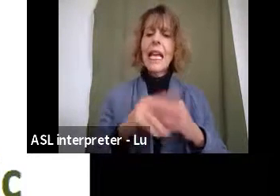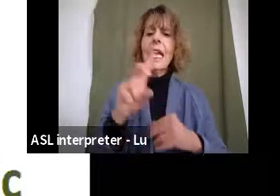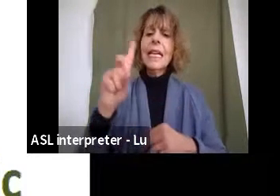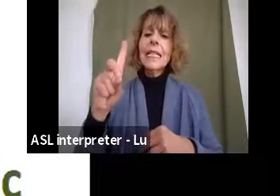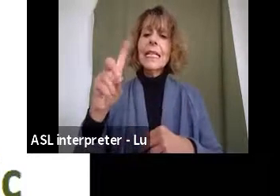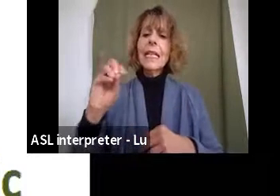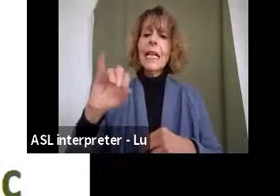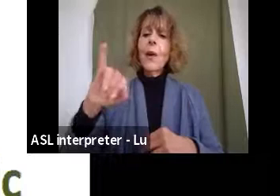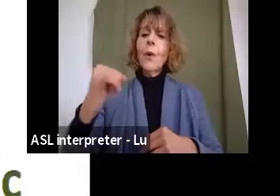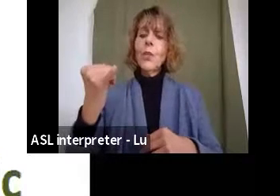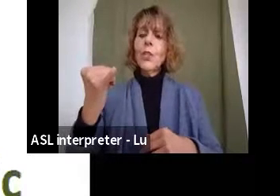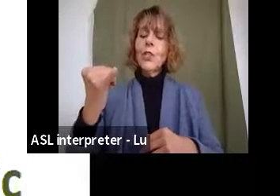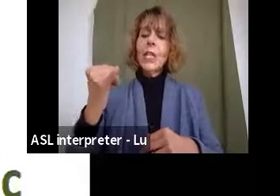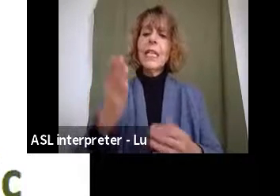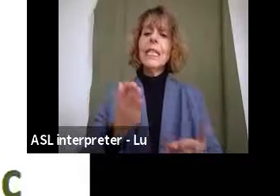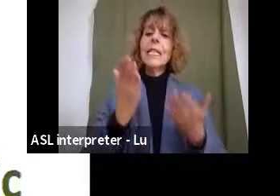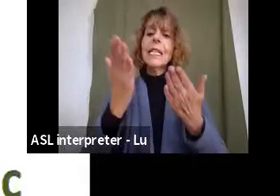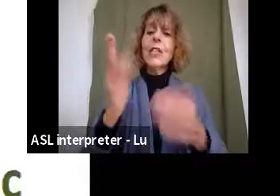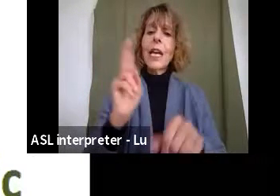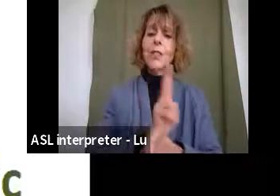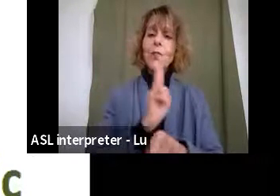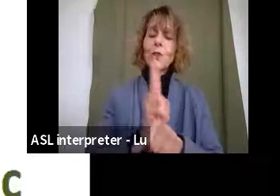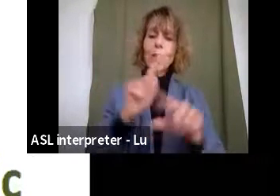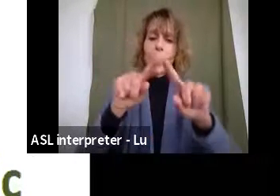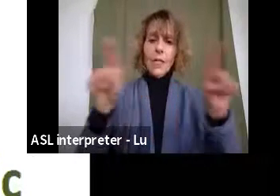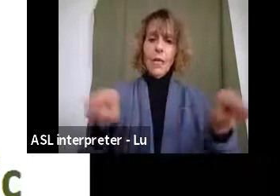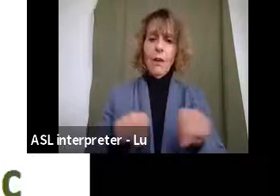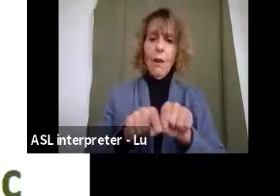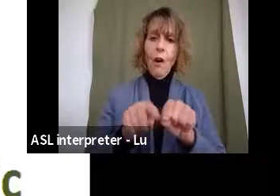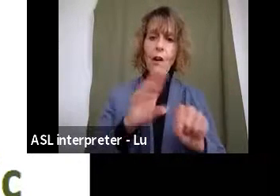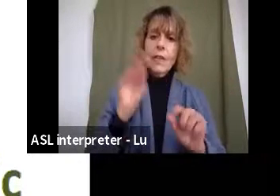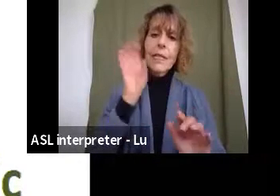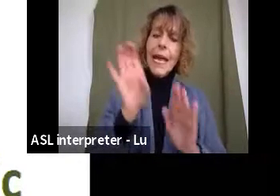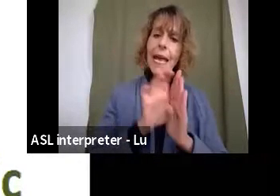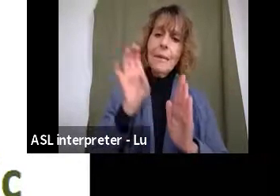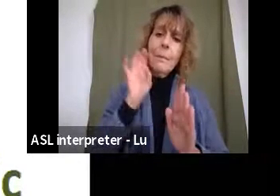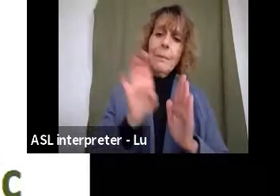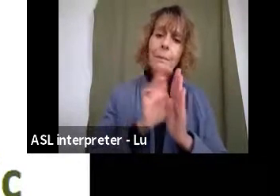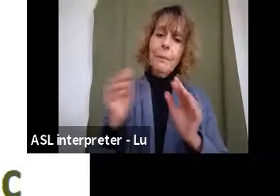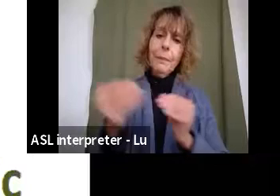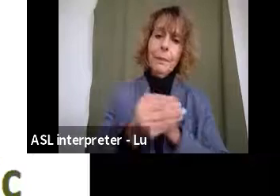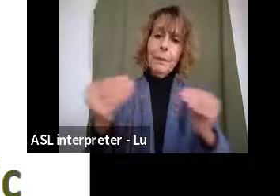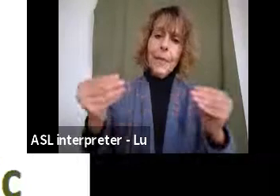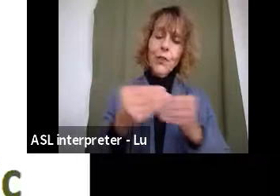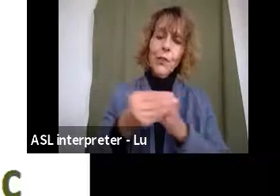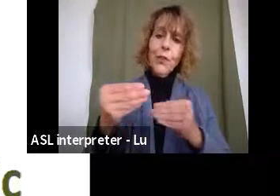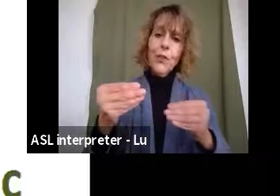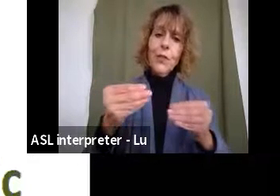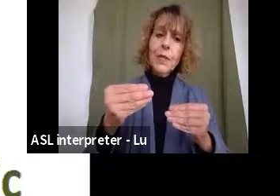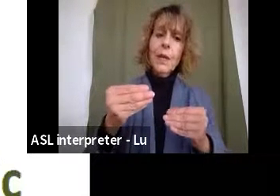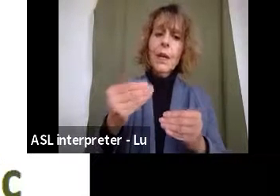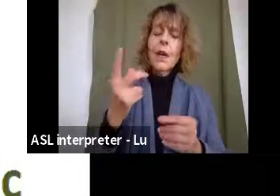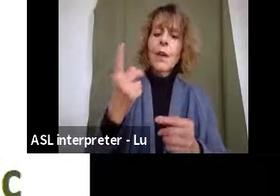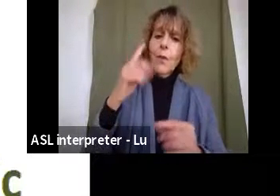in conjunction with other means that augment communication. So this is probably a good idea. A lot of people respond much better to sort